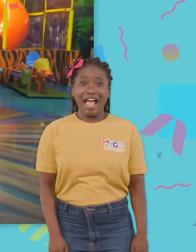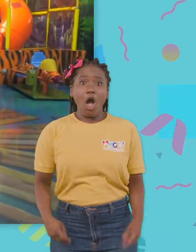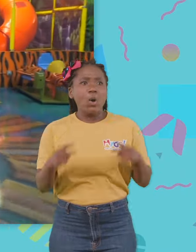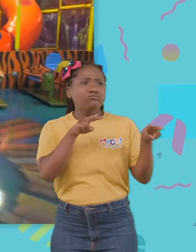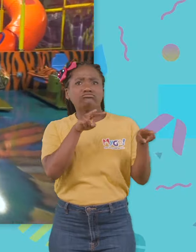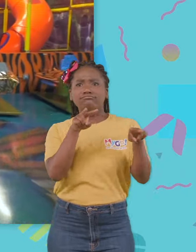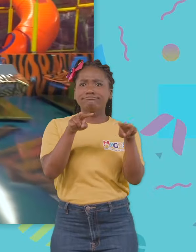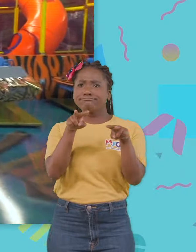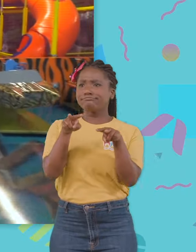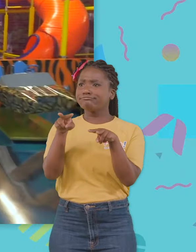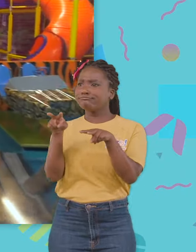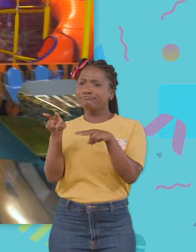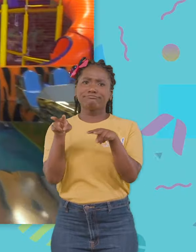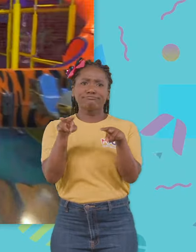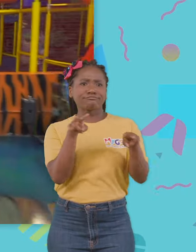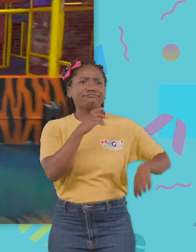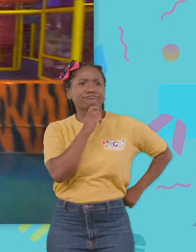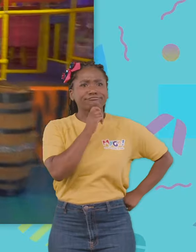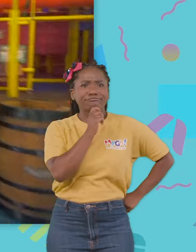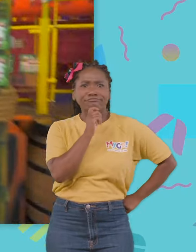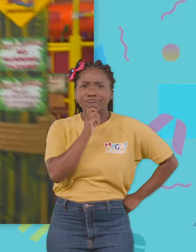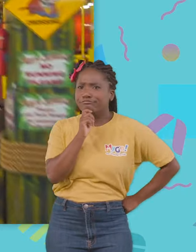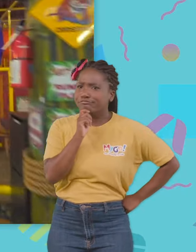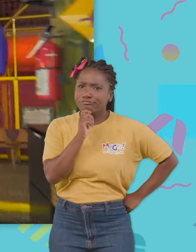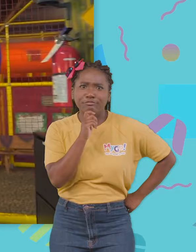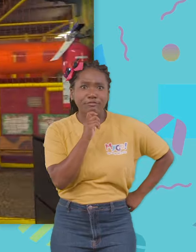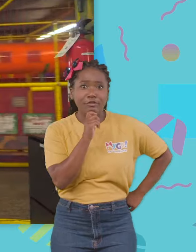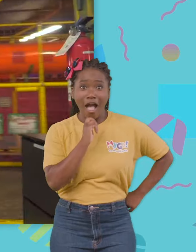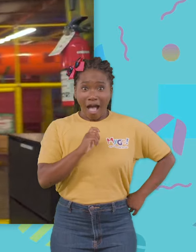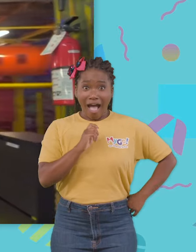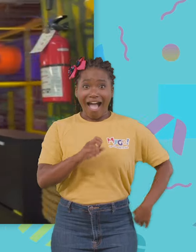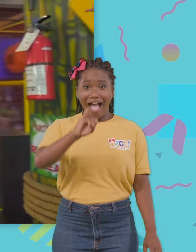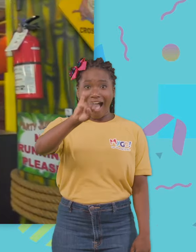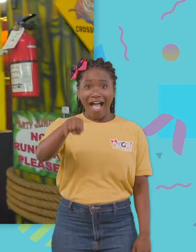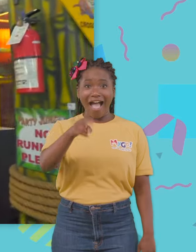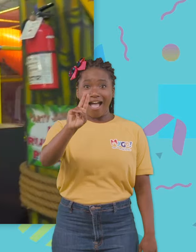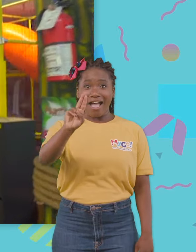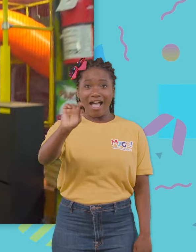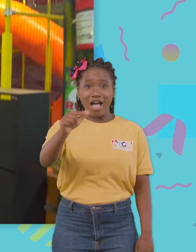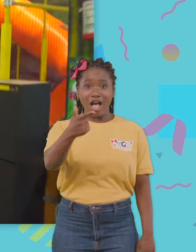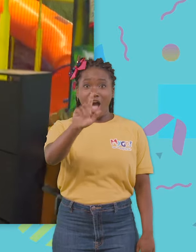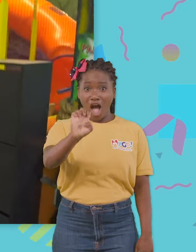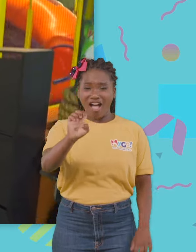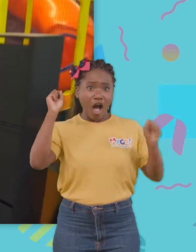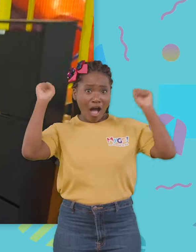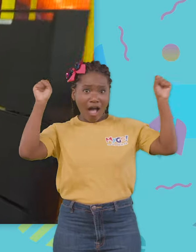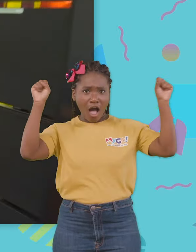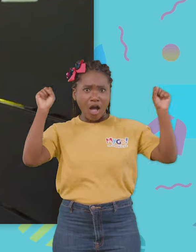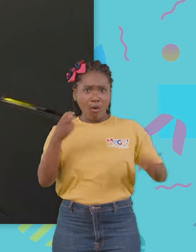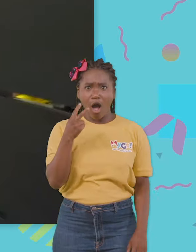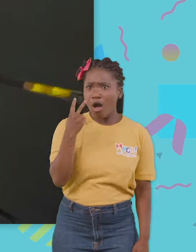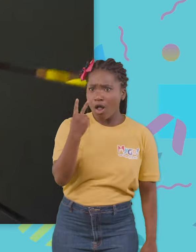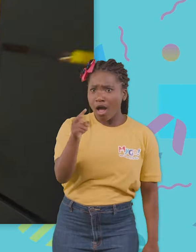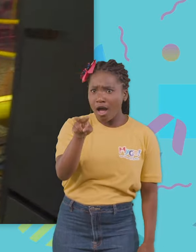Choo-choo! Oh, let's see what else there is around here. Wow! A jungle gym! Whoa,